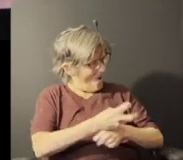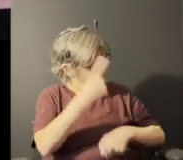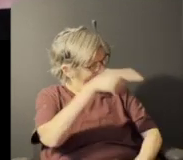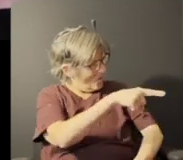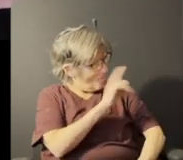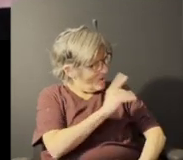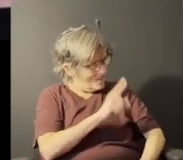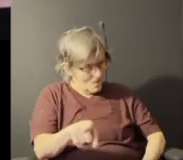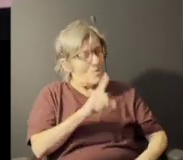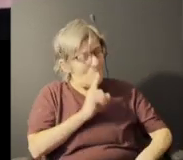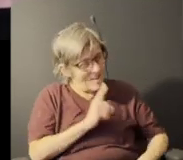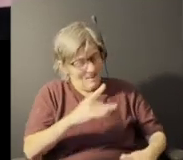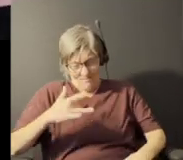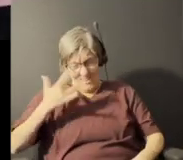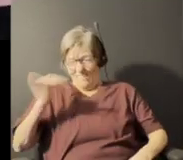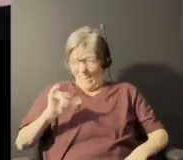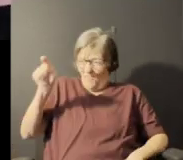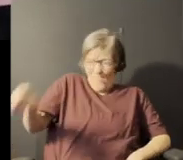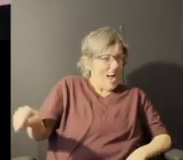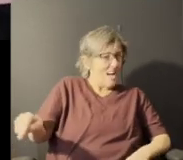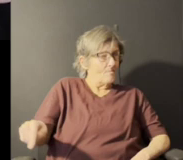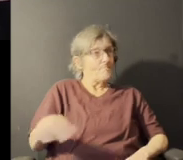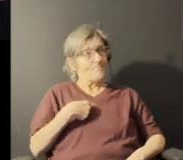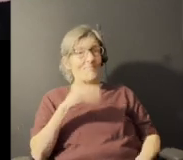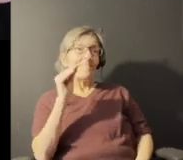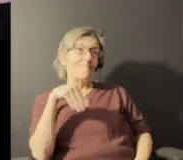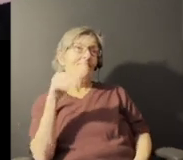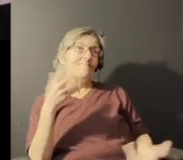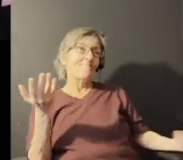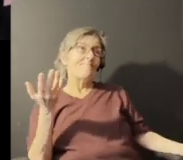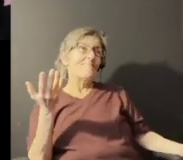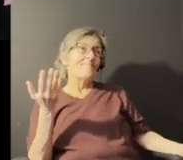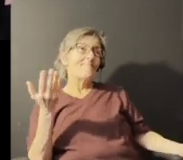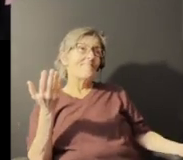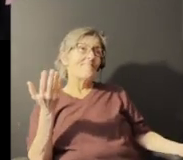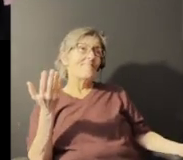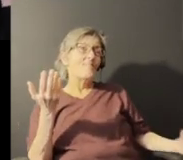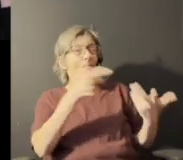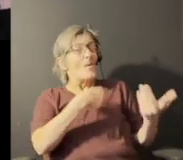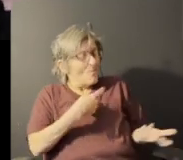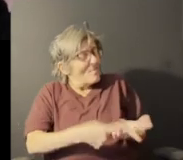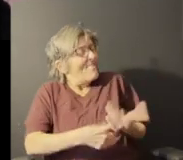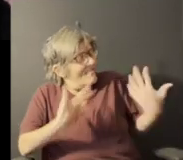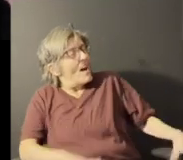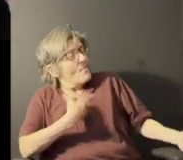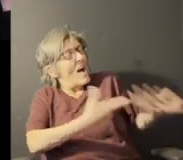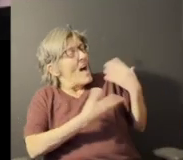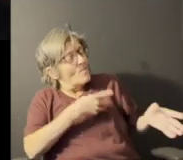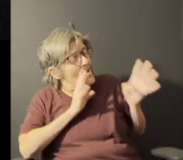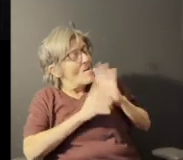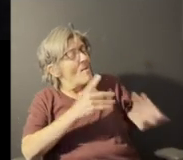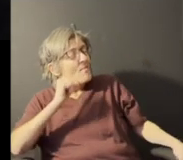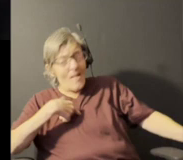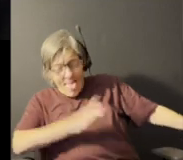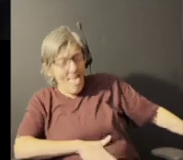that hard for you? Like, do you really feel like this? And I'm sitting there going, we've talked about this